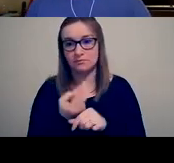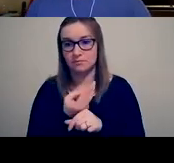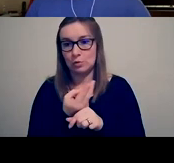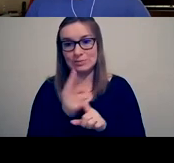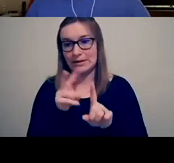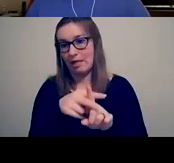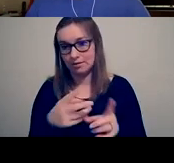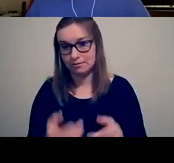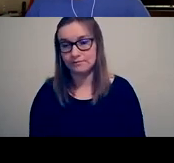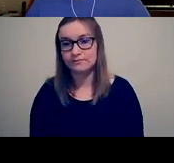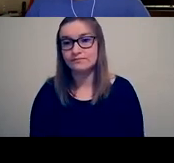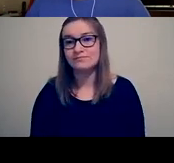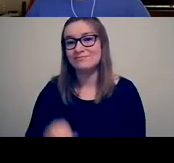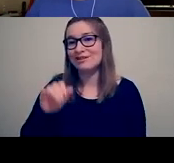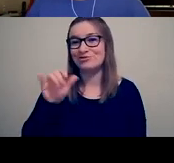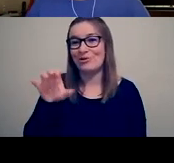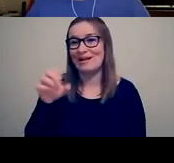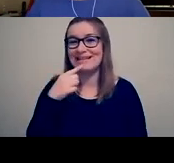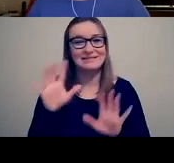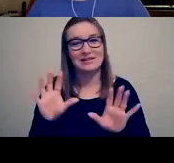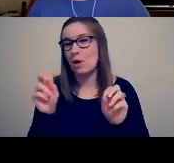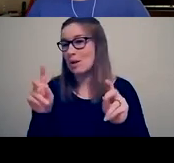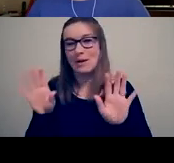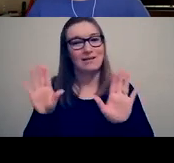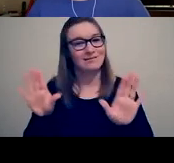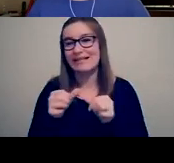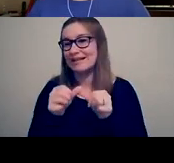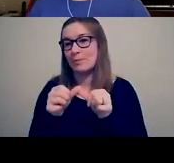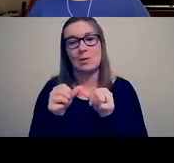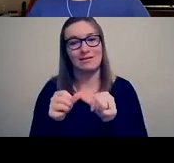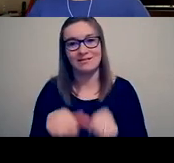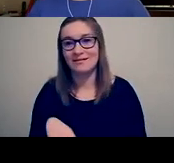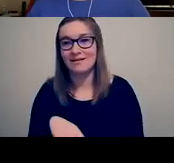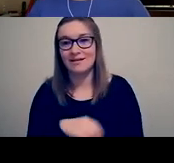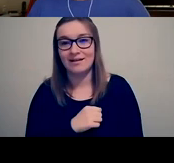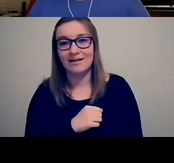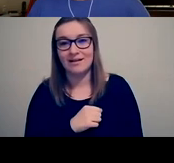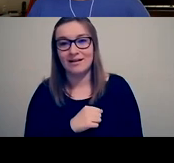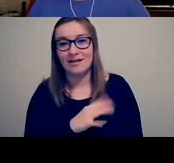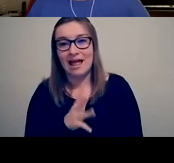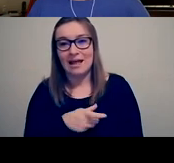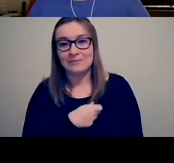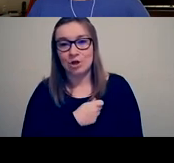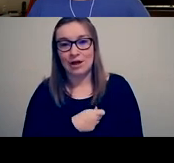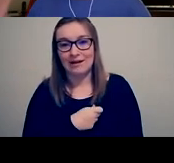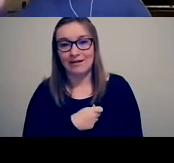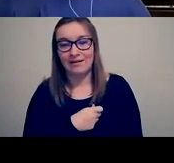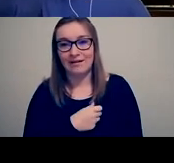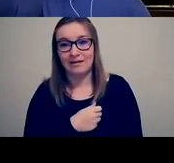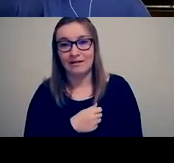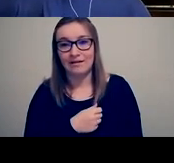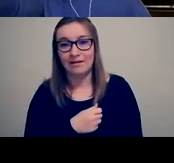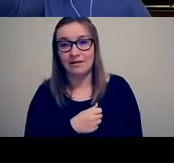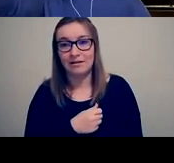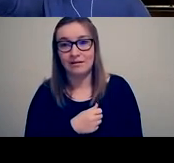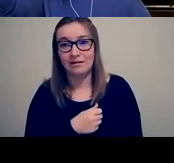But if you let's keep going. Let's keep unexpected, going. Unexpected, but his point is really good on input. Sorry. So if the user checks behavior,